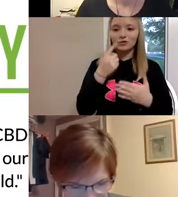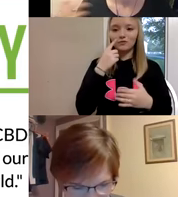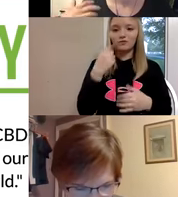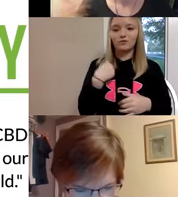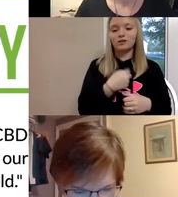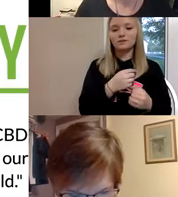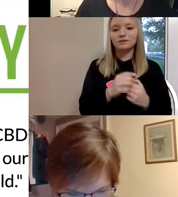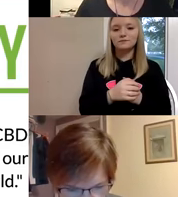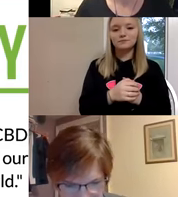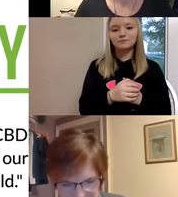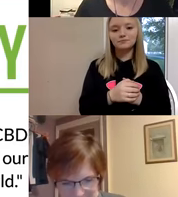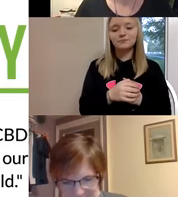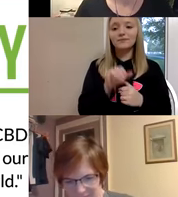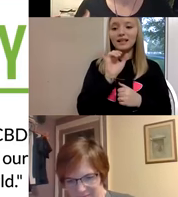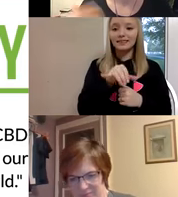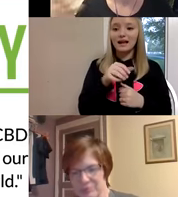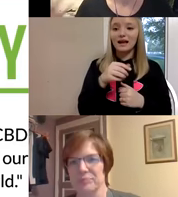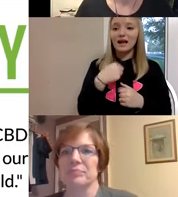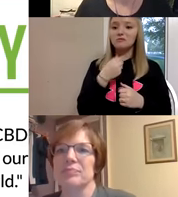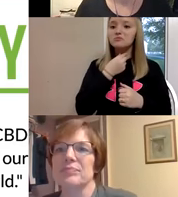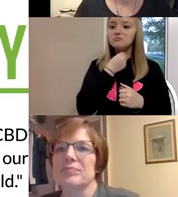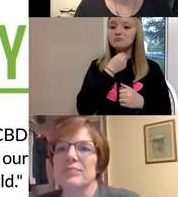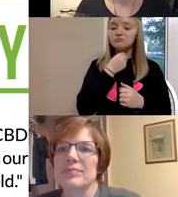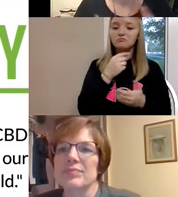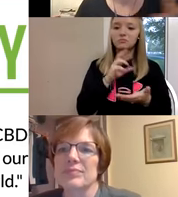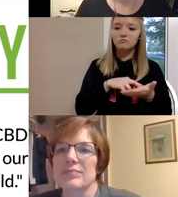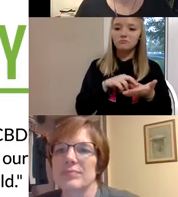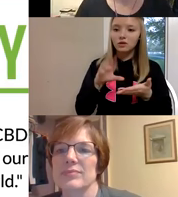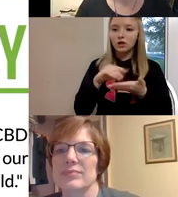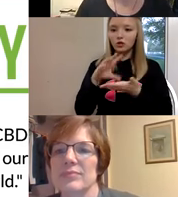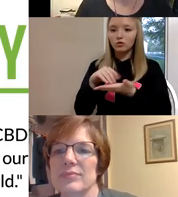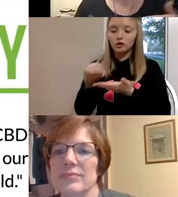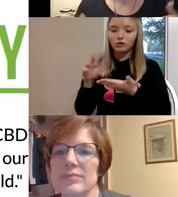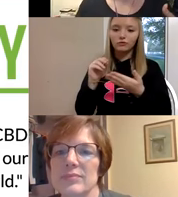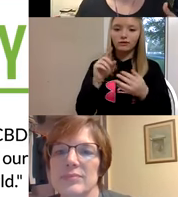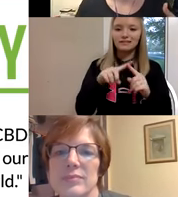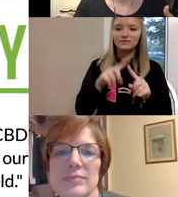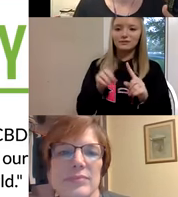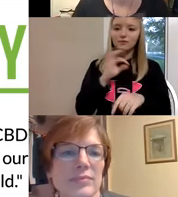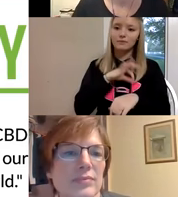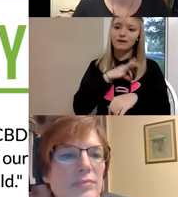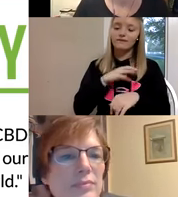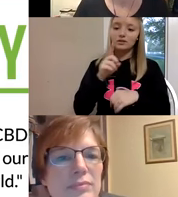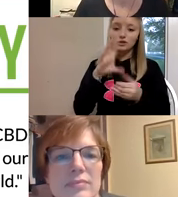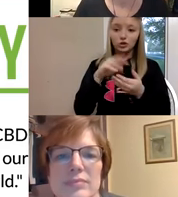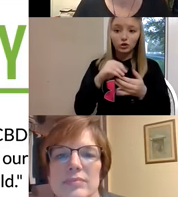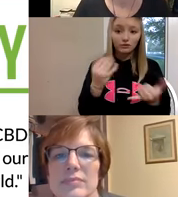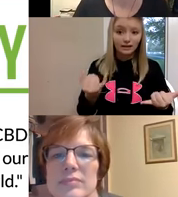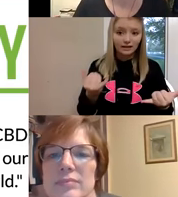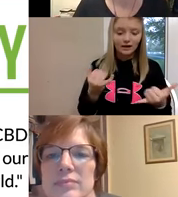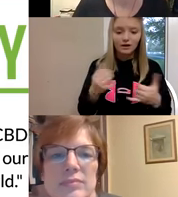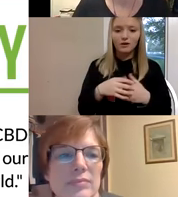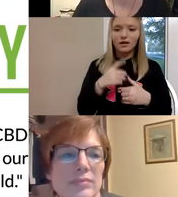so that got me really curious. And so I started learning about it and learning about all these benefits that you all are learning tonight. And I was like, man, I'm